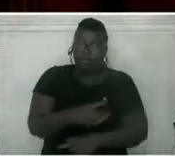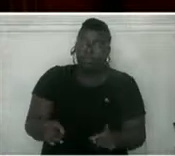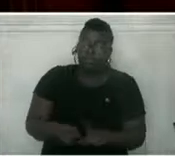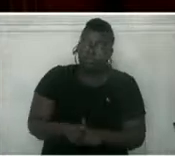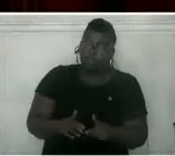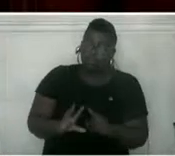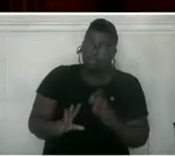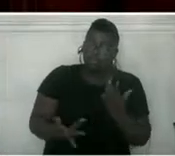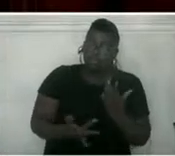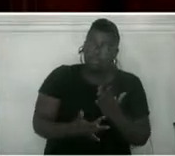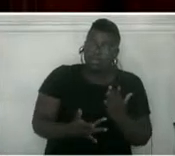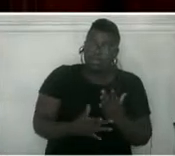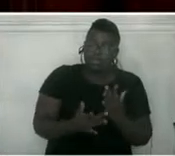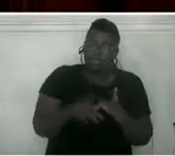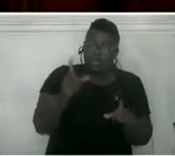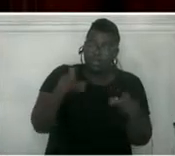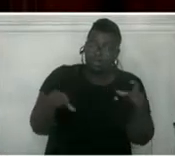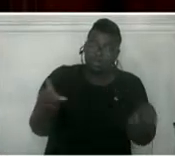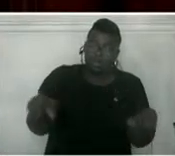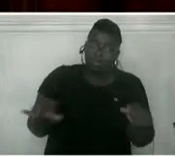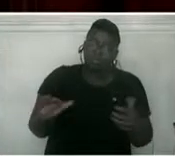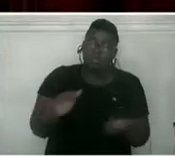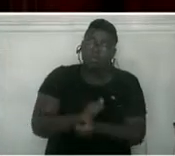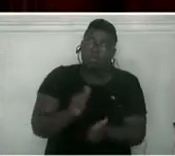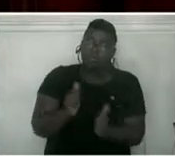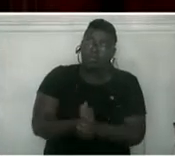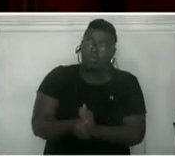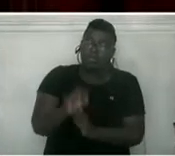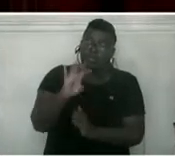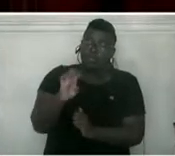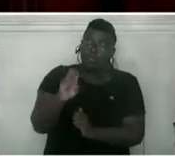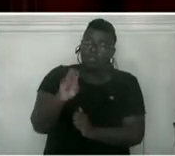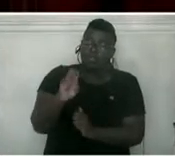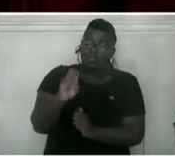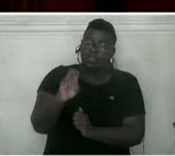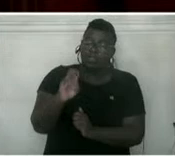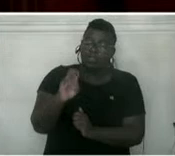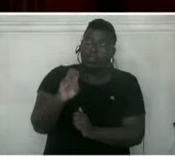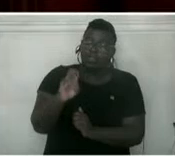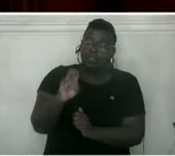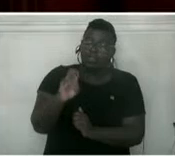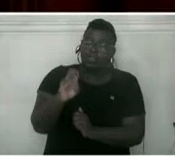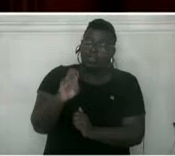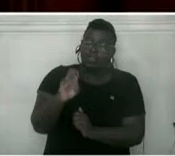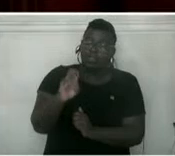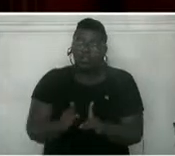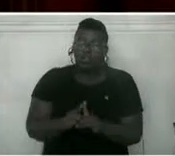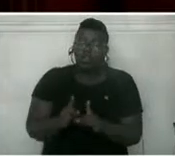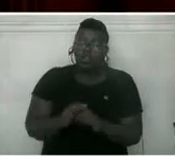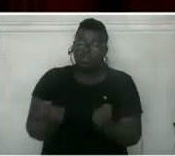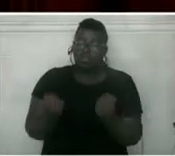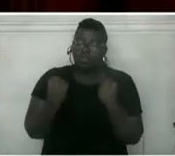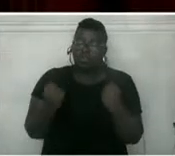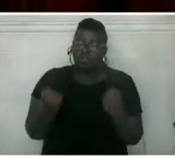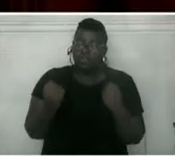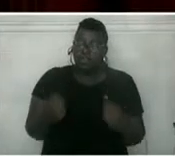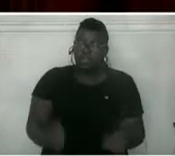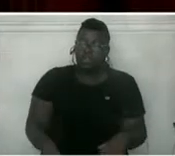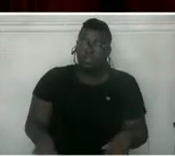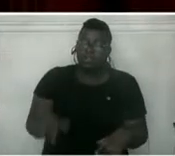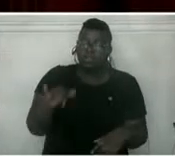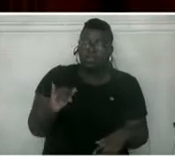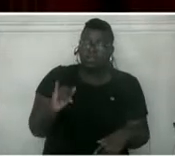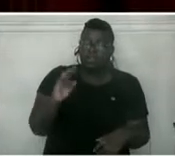personnel, sport federations, recreational entities, and the fitness industry.